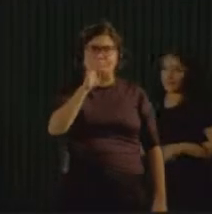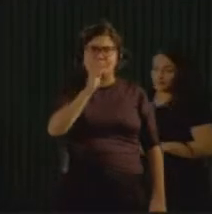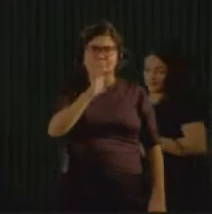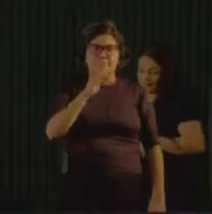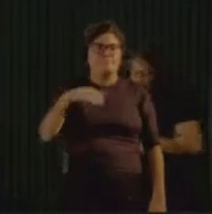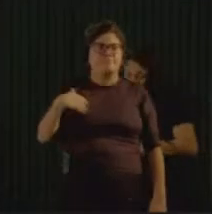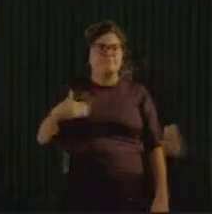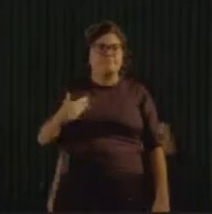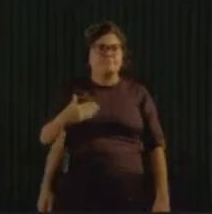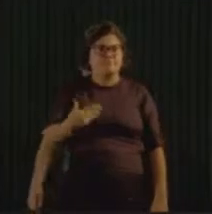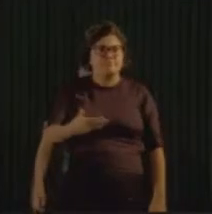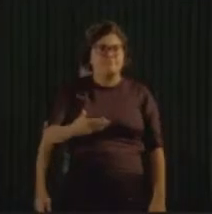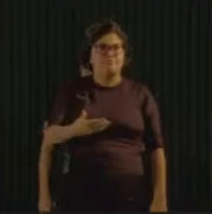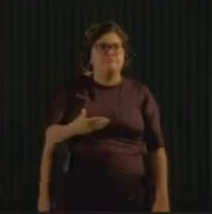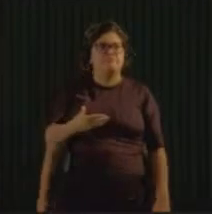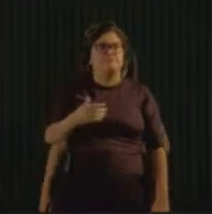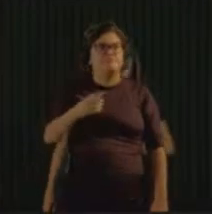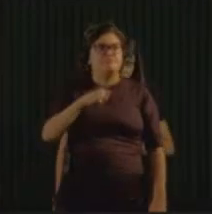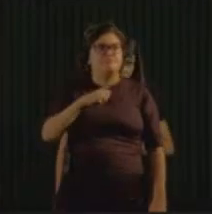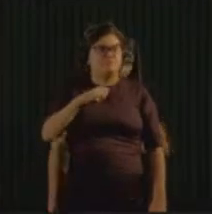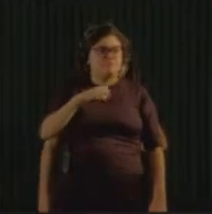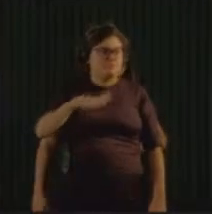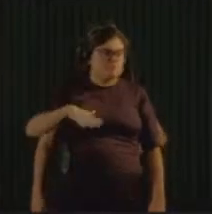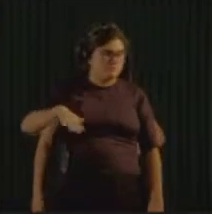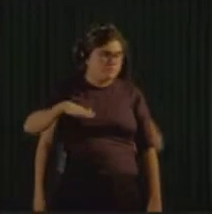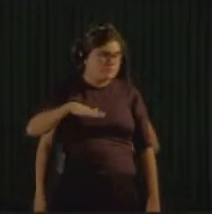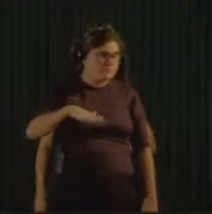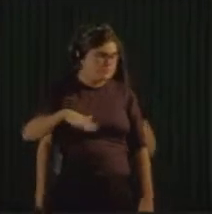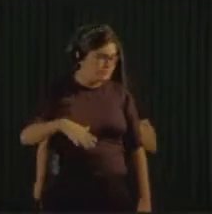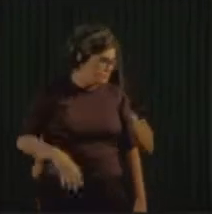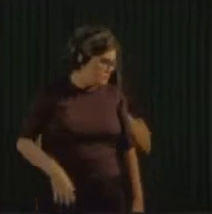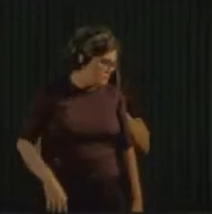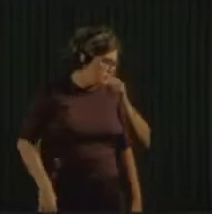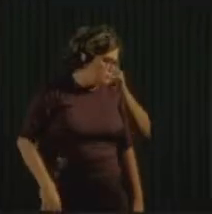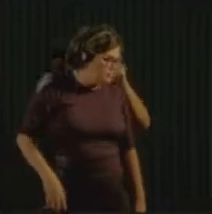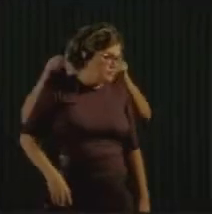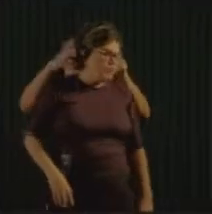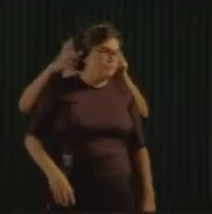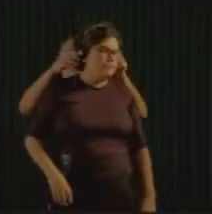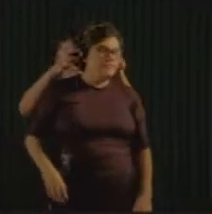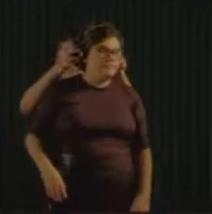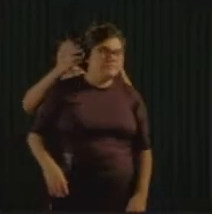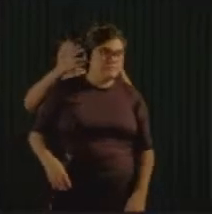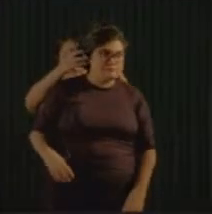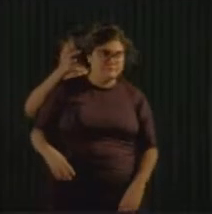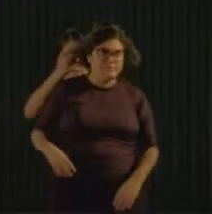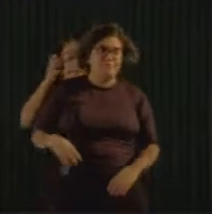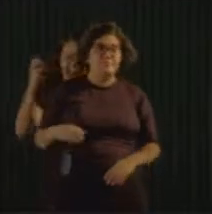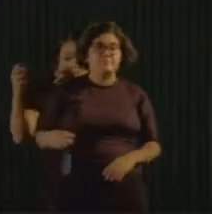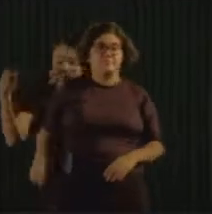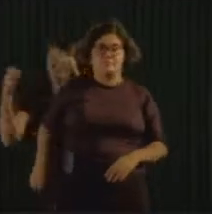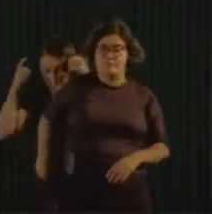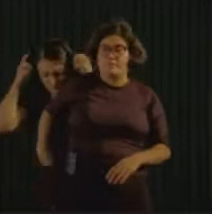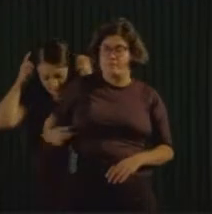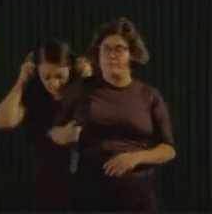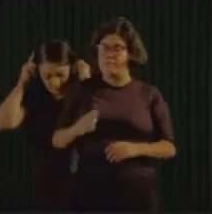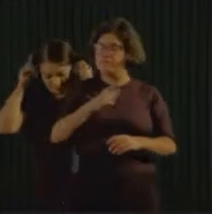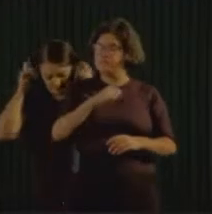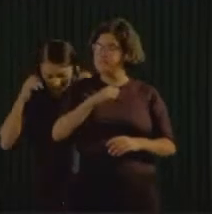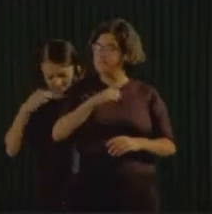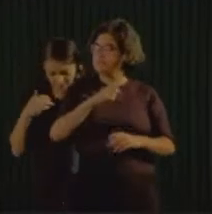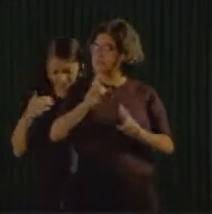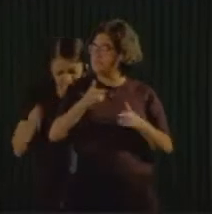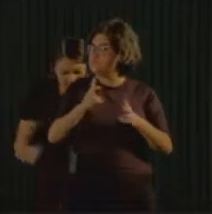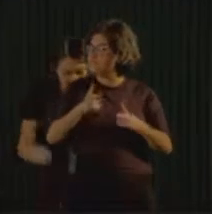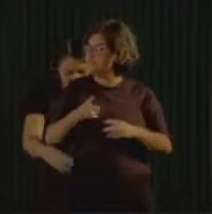of more industrial related, or to provide a feedback of larger scale communities as a model. So that's